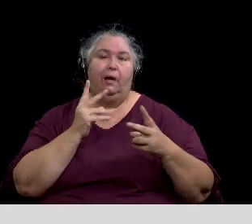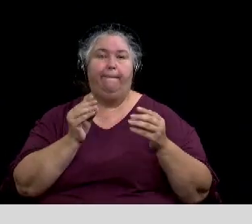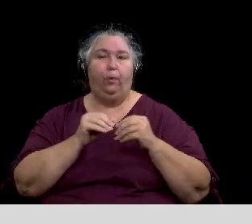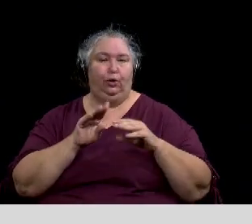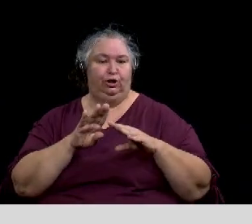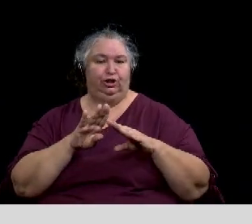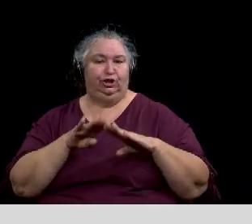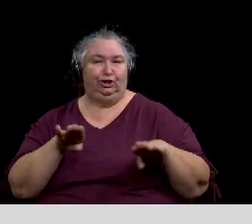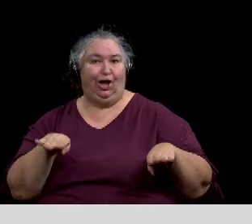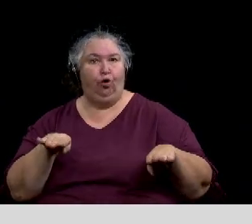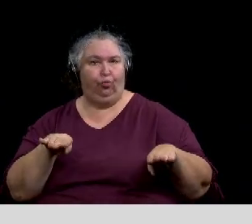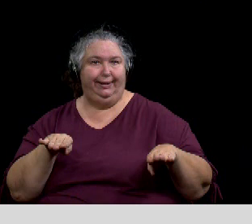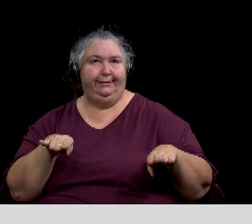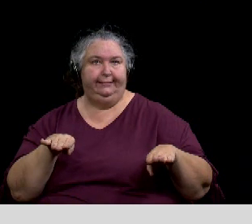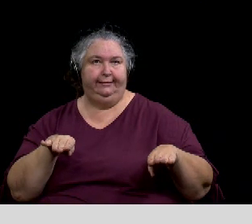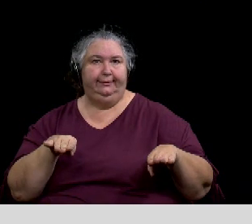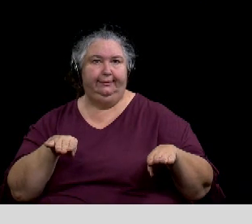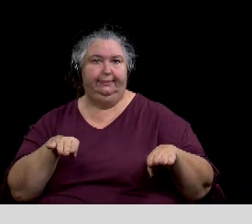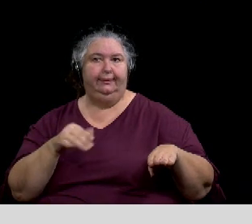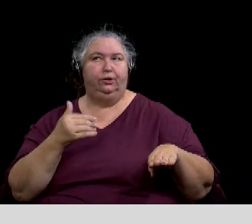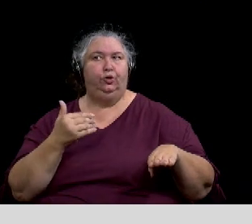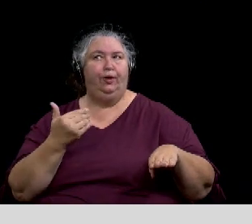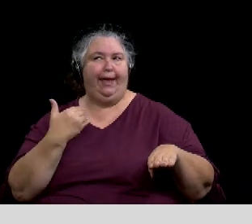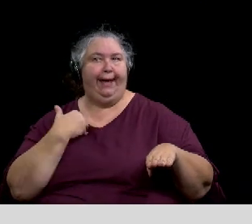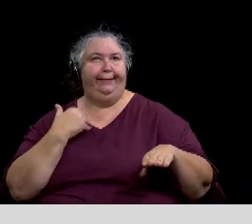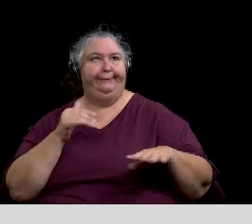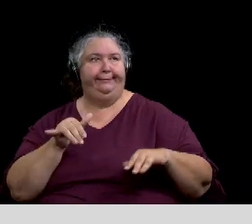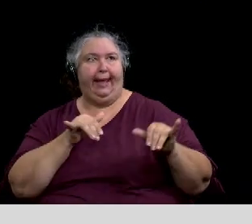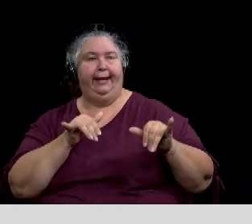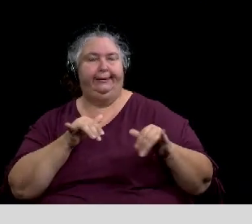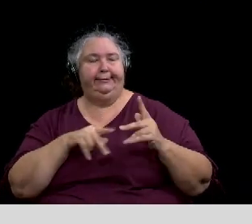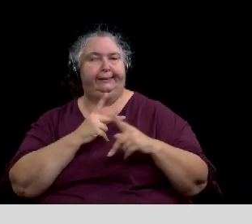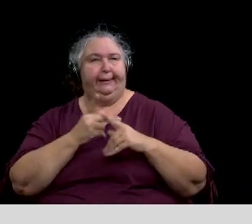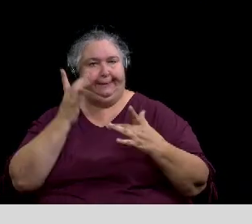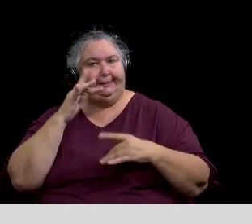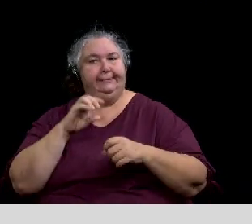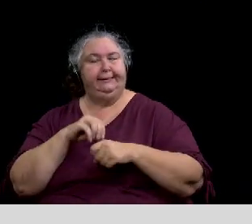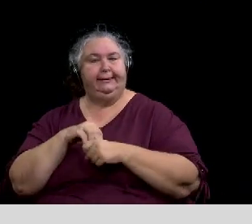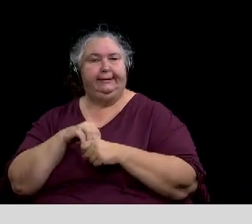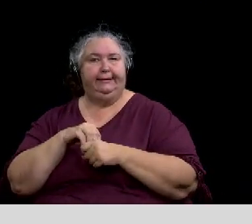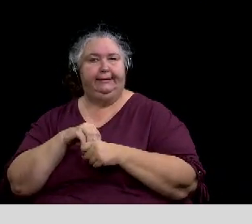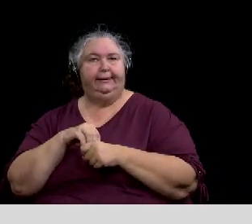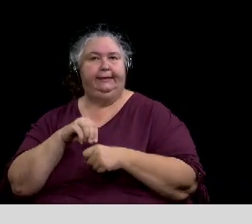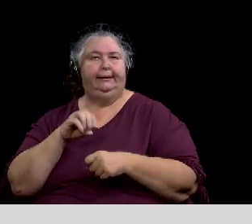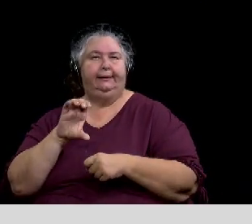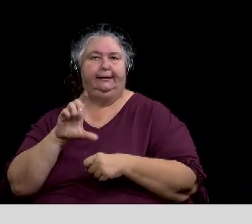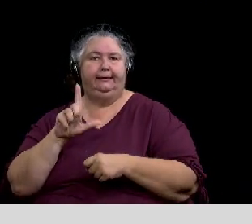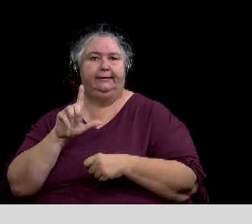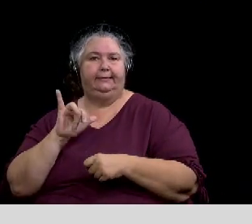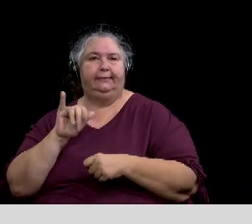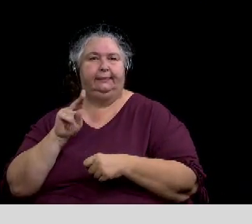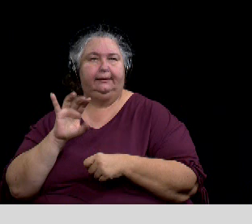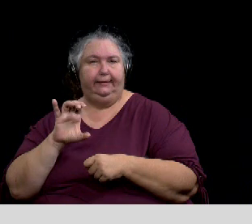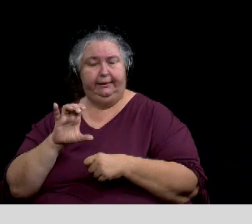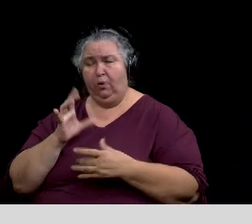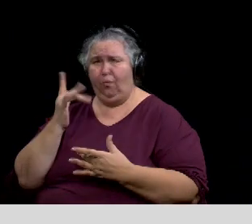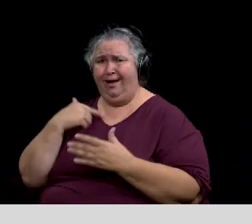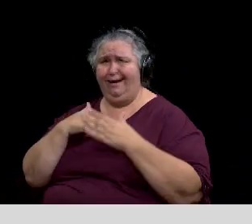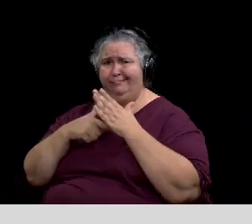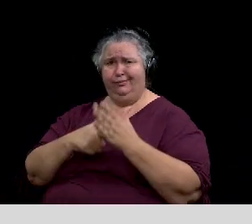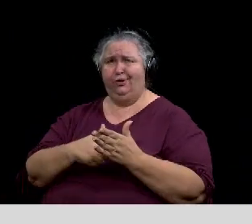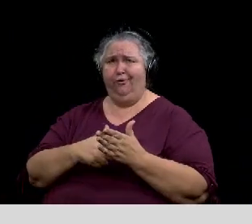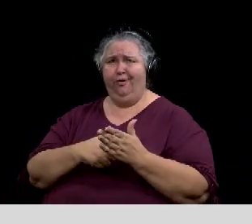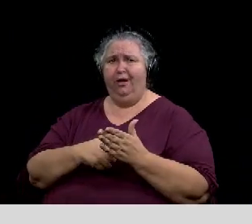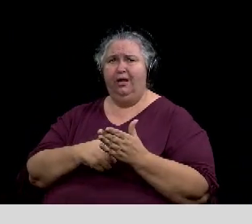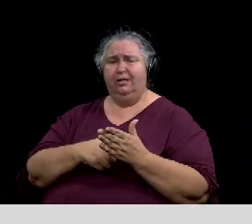children who had COVID-like illness in our clinic. And I'm just showing you this to